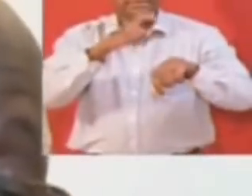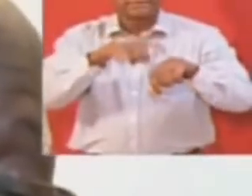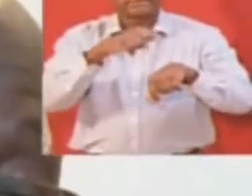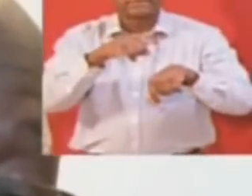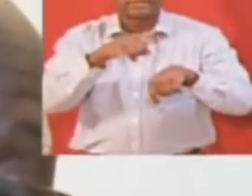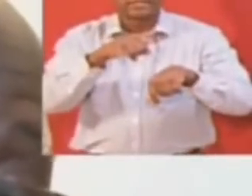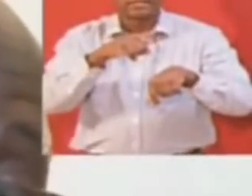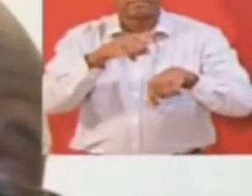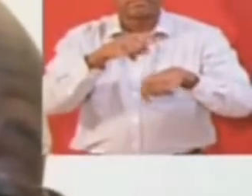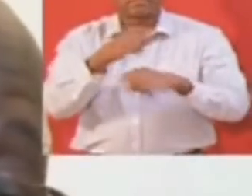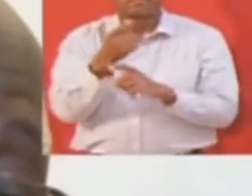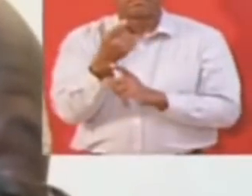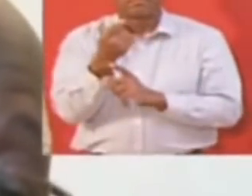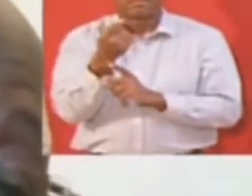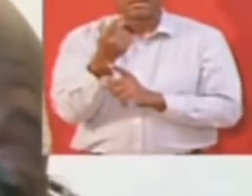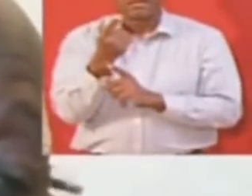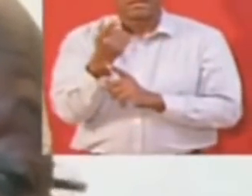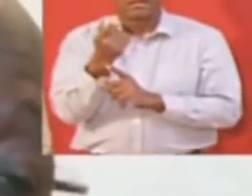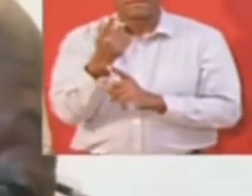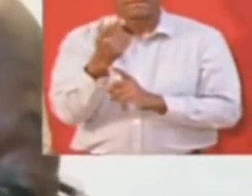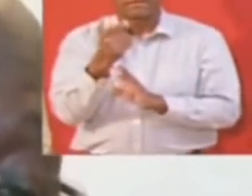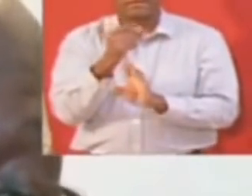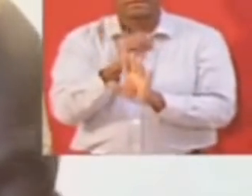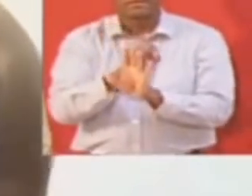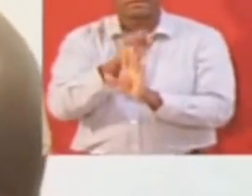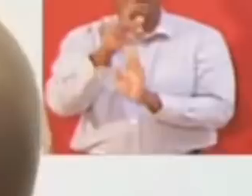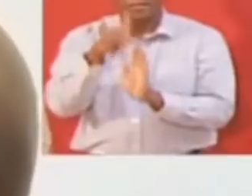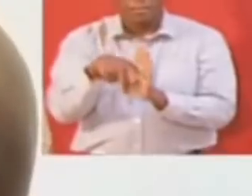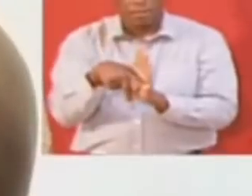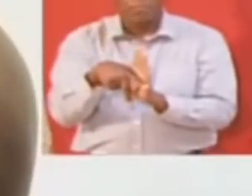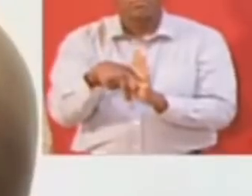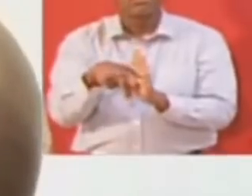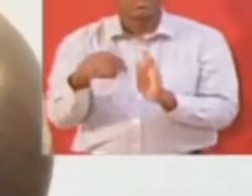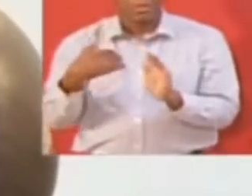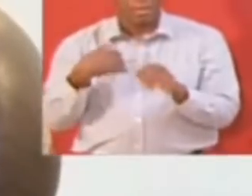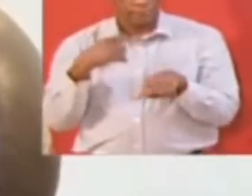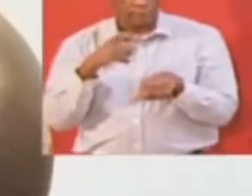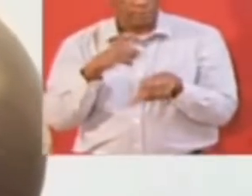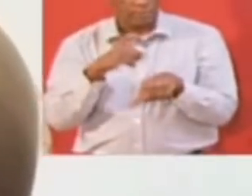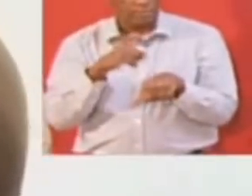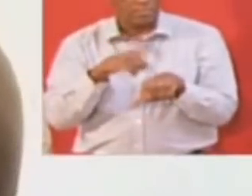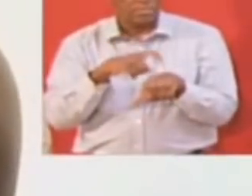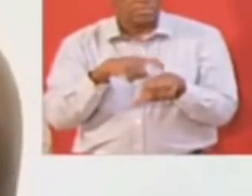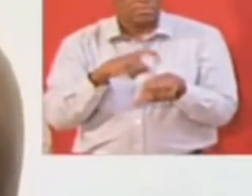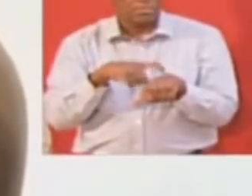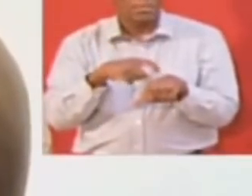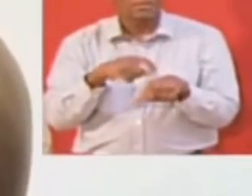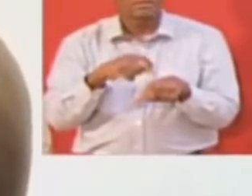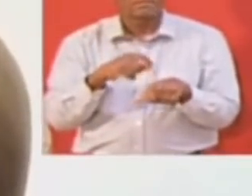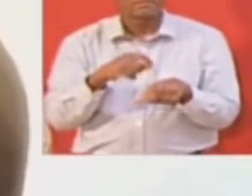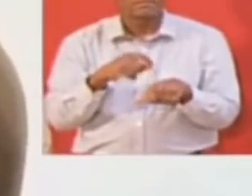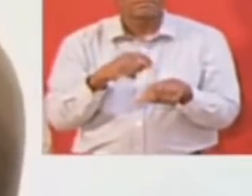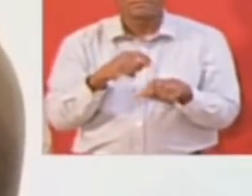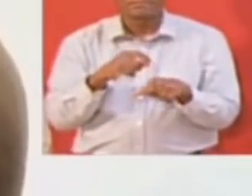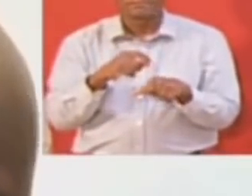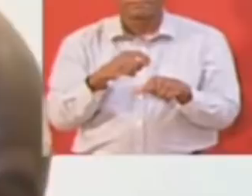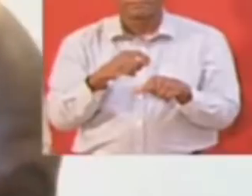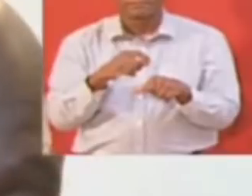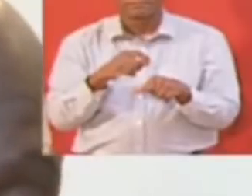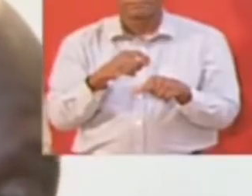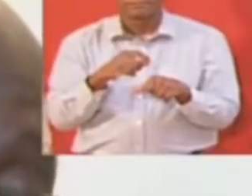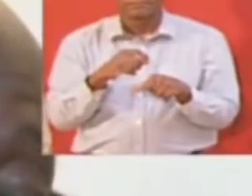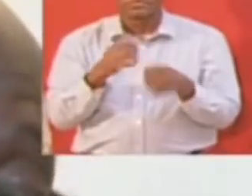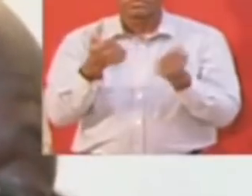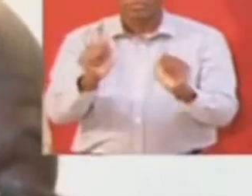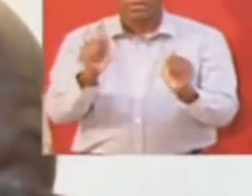we would have had sufficient time for incubation and infections occur, and for us to map and